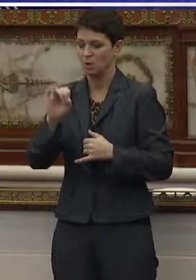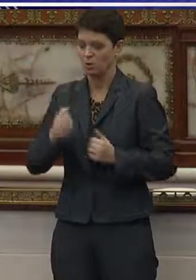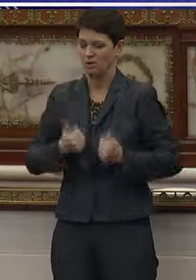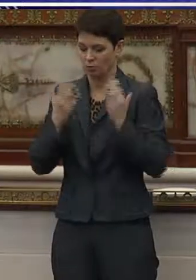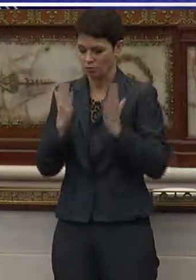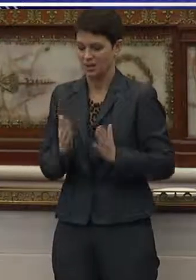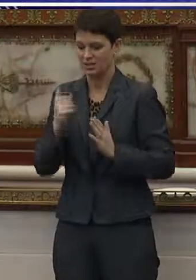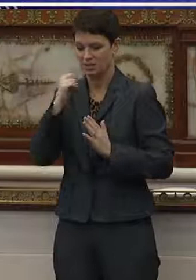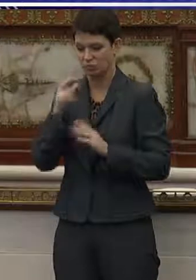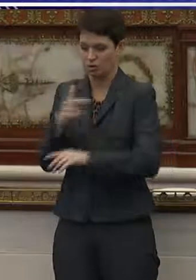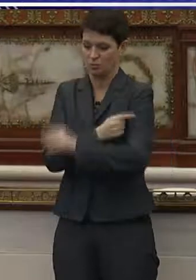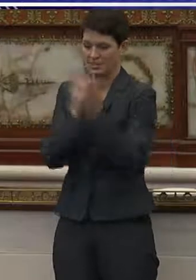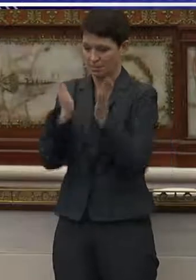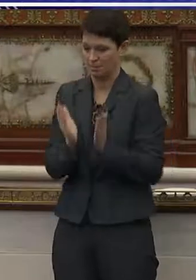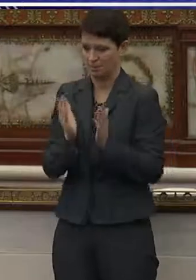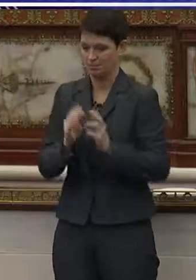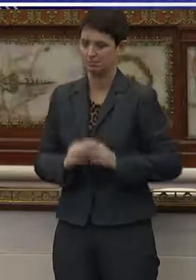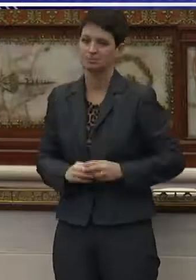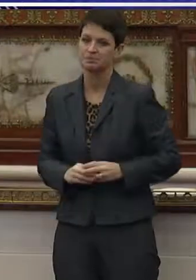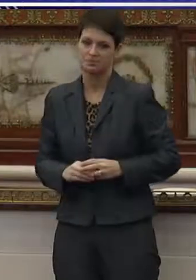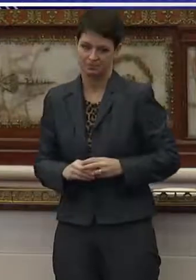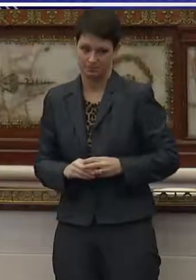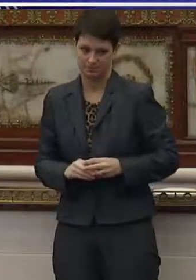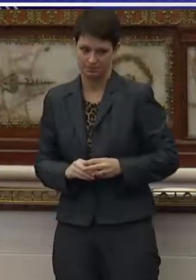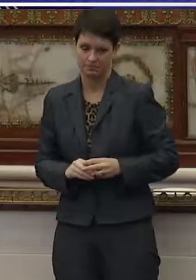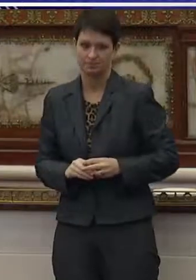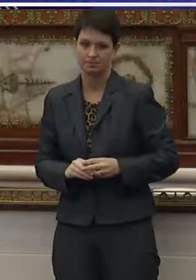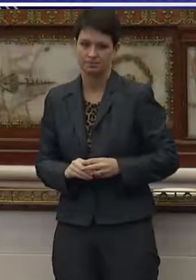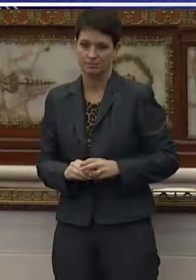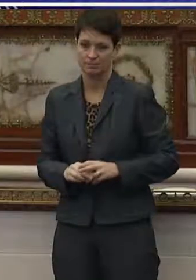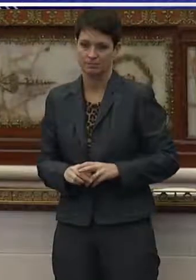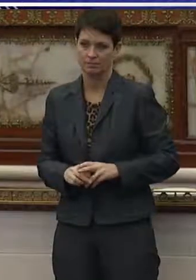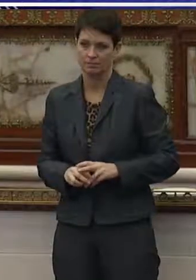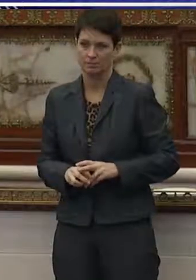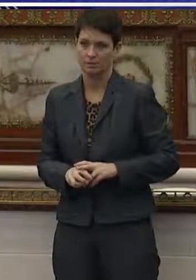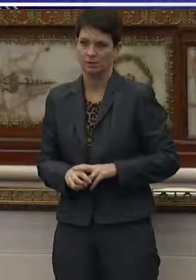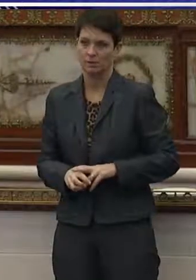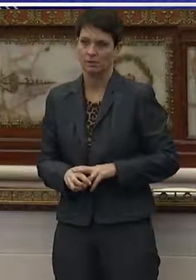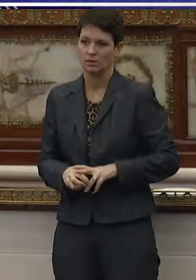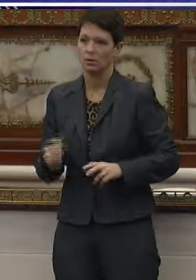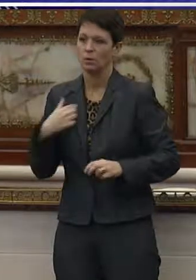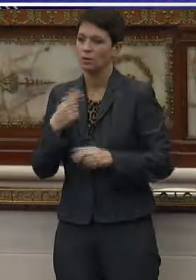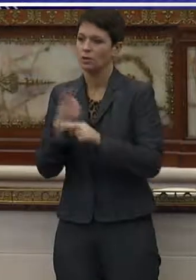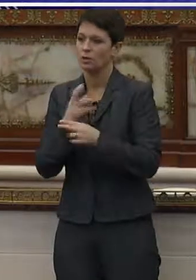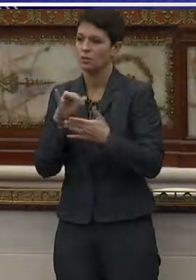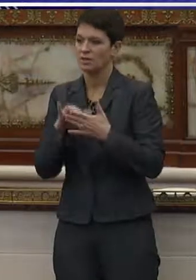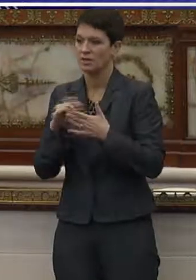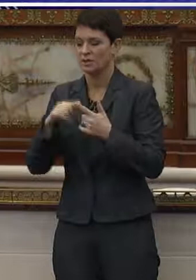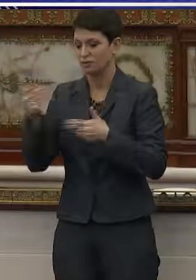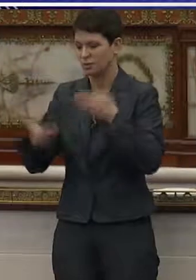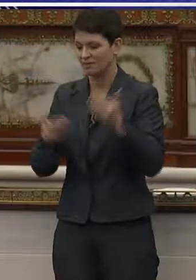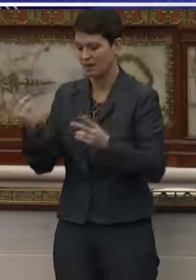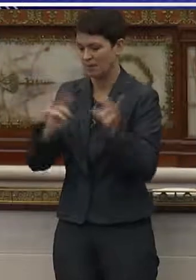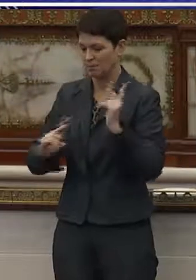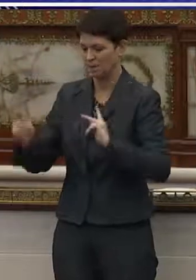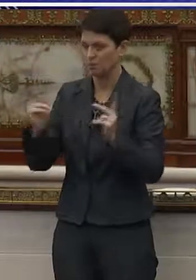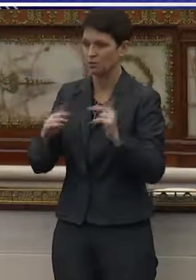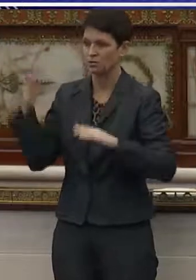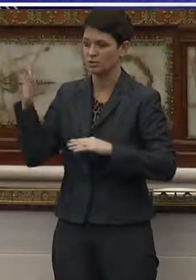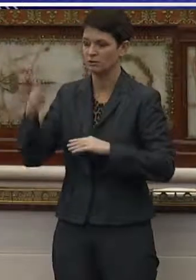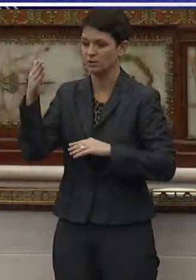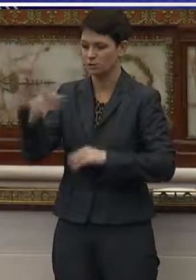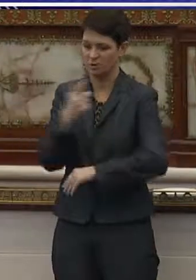of the recipient. And we're using that to invite people to future